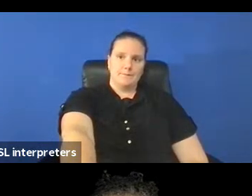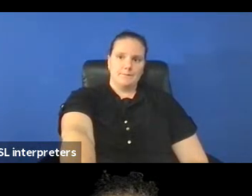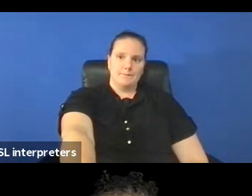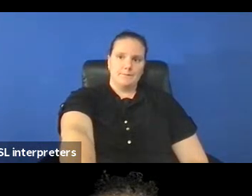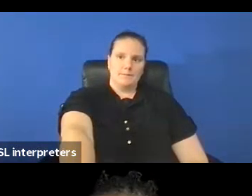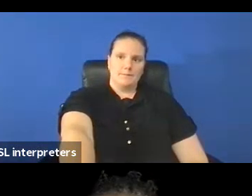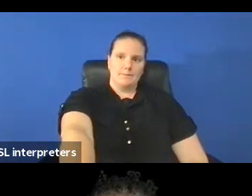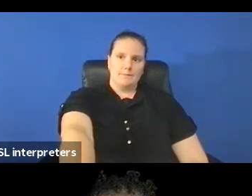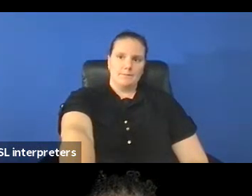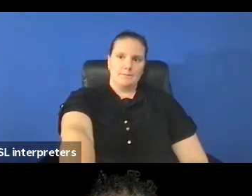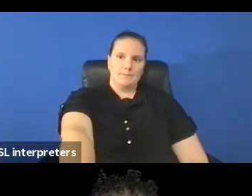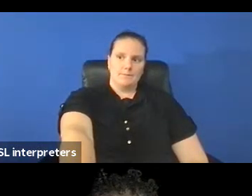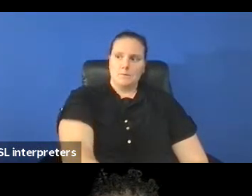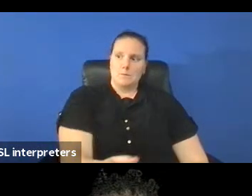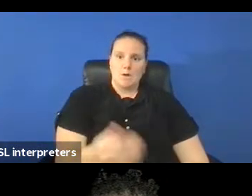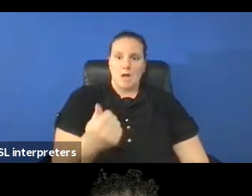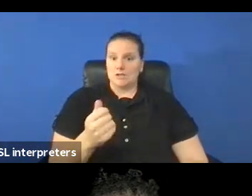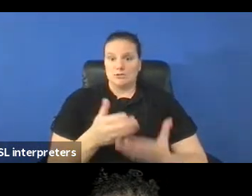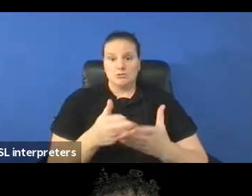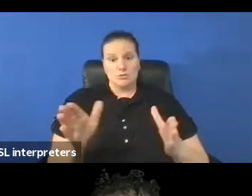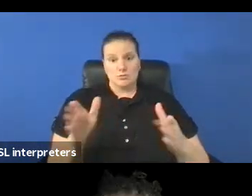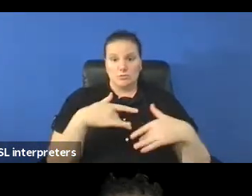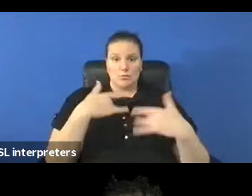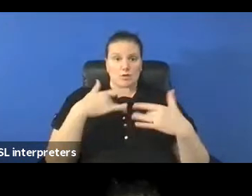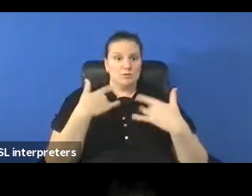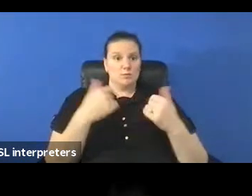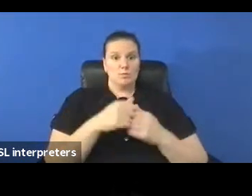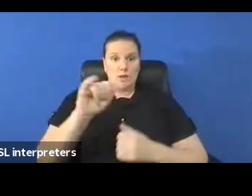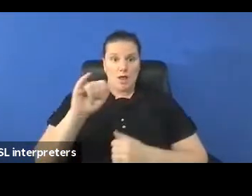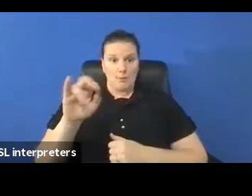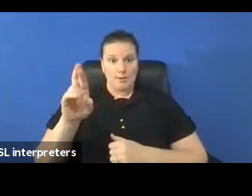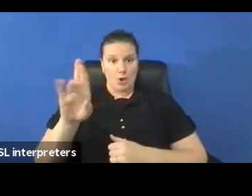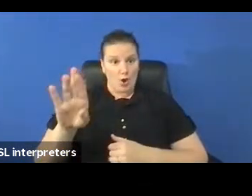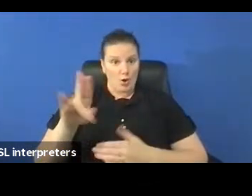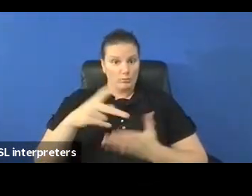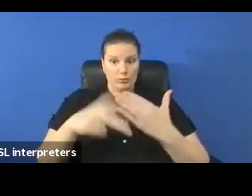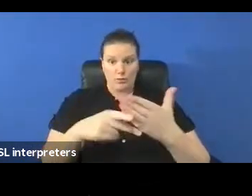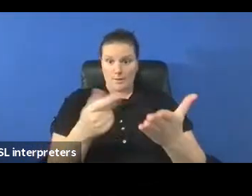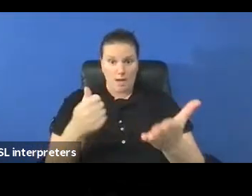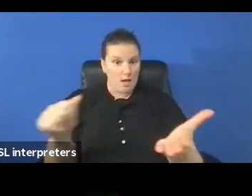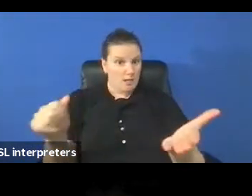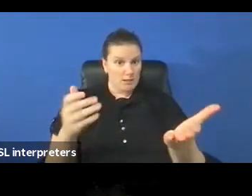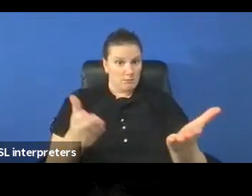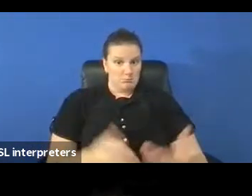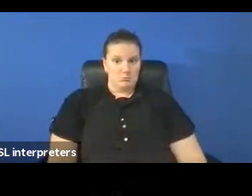Or just general about goings on with the IBR program.